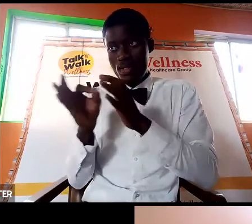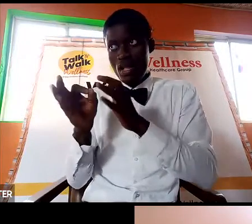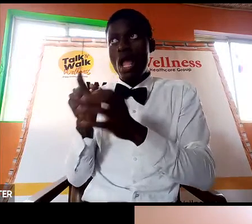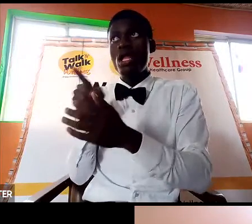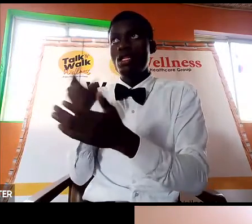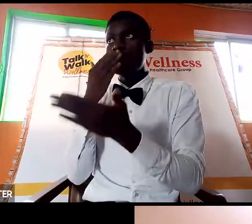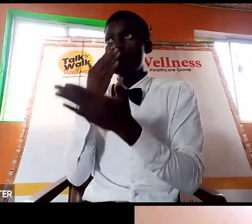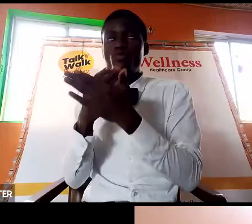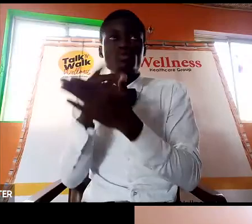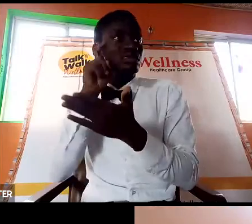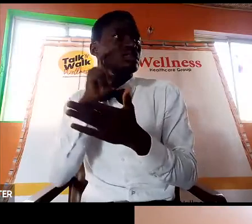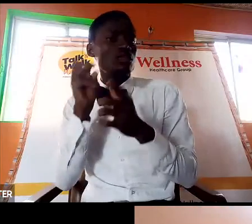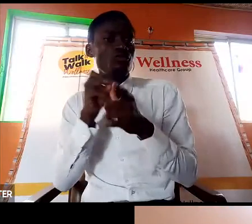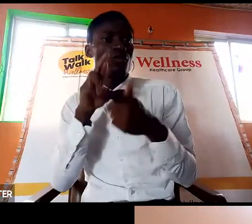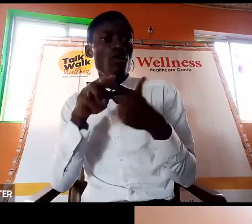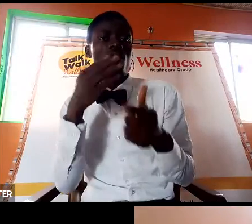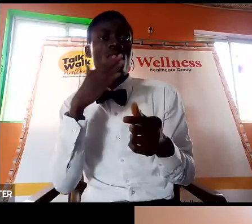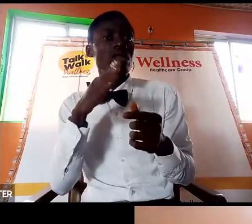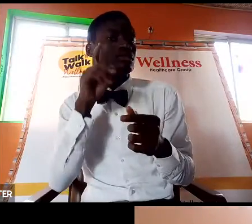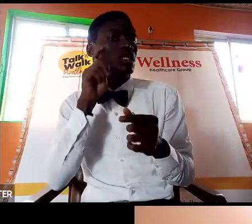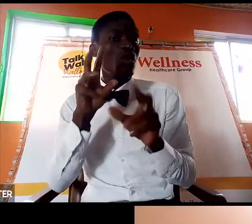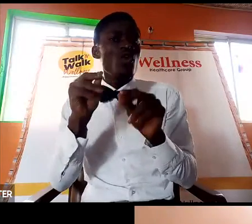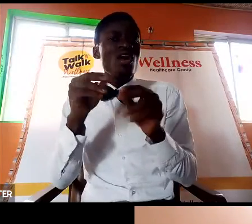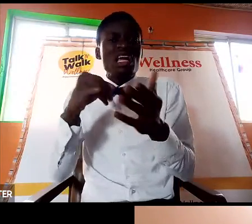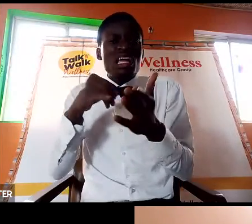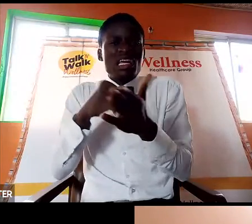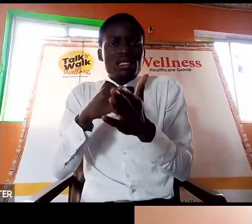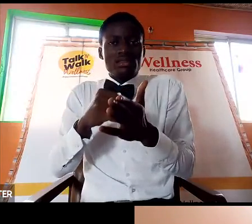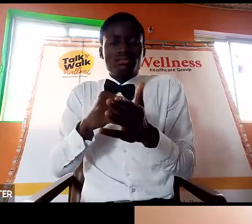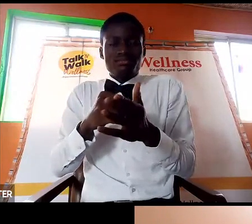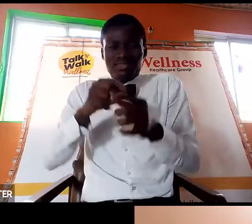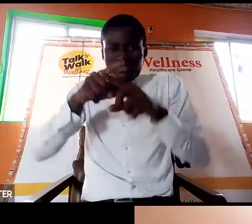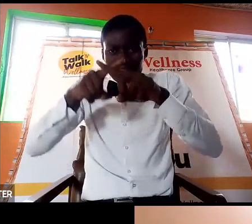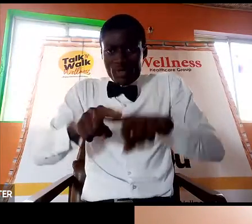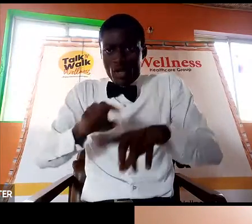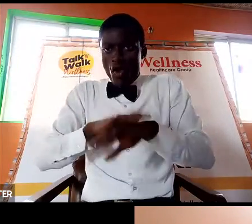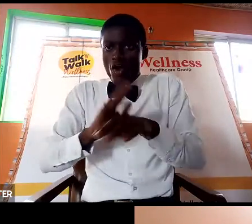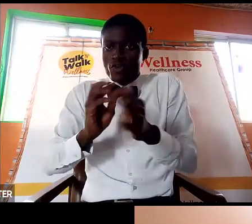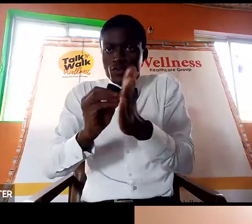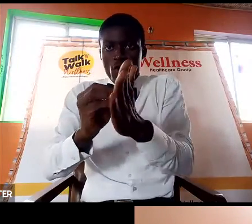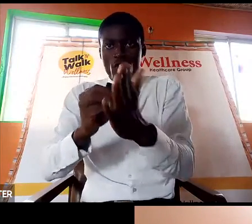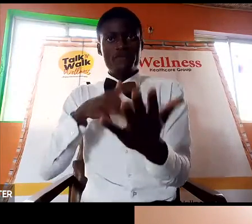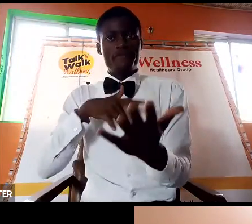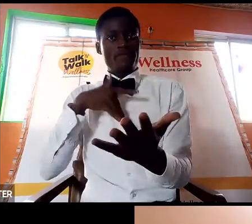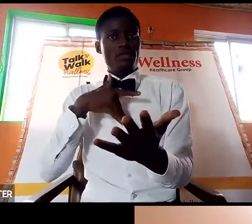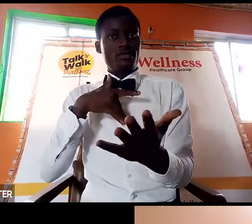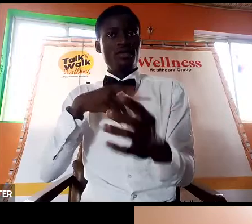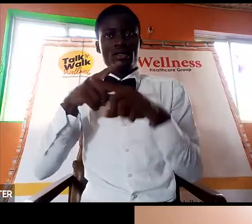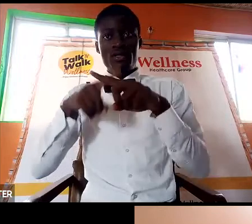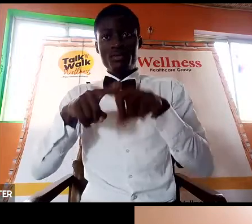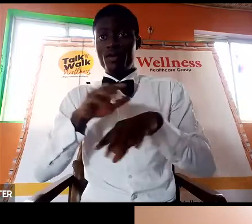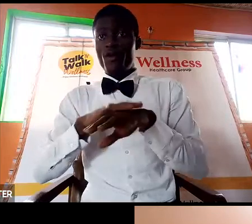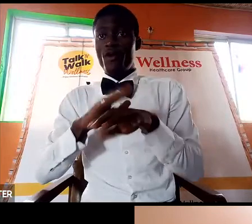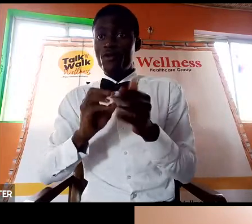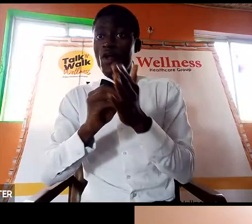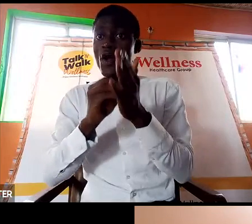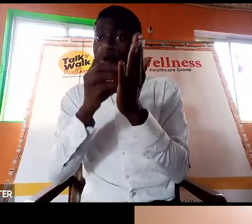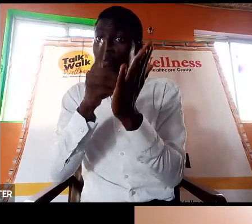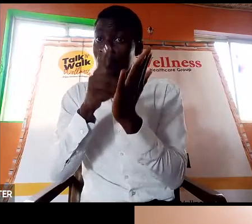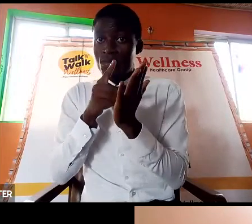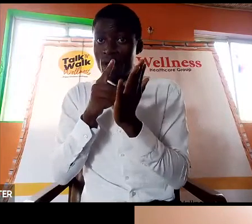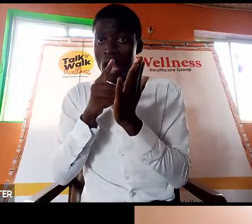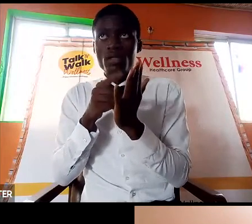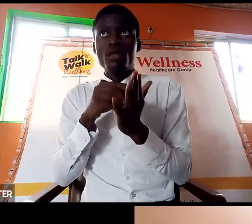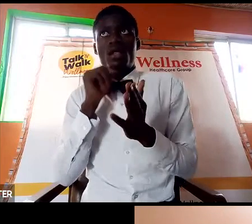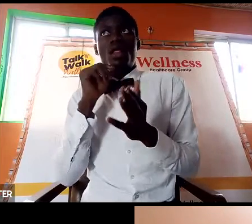on your own feelings, your own needs, your own desires. It's not what someone is handing over to you as a prescription for